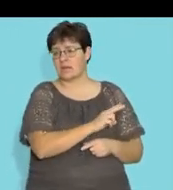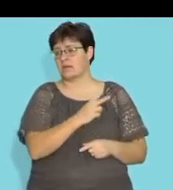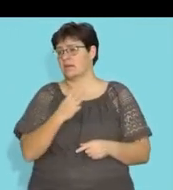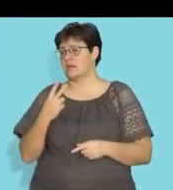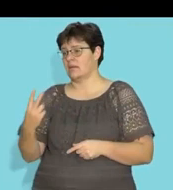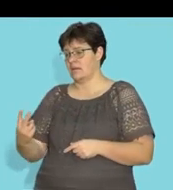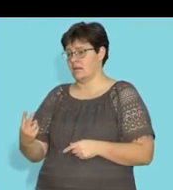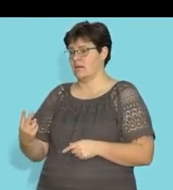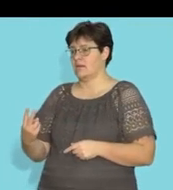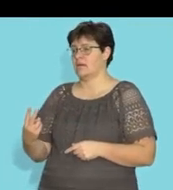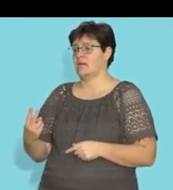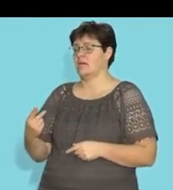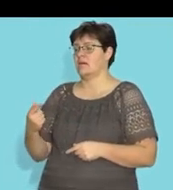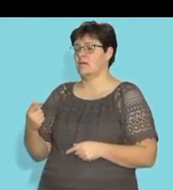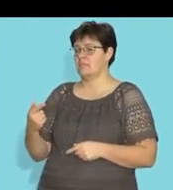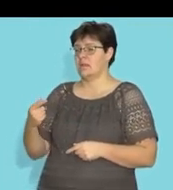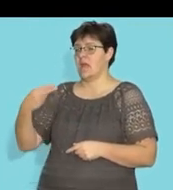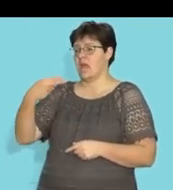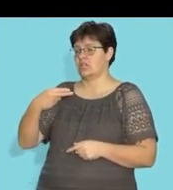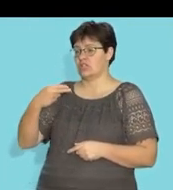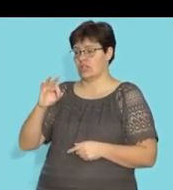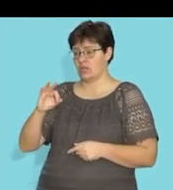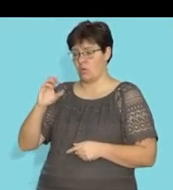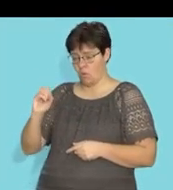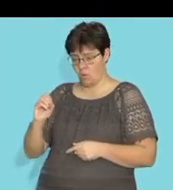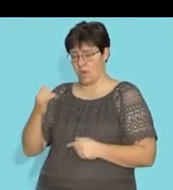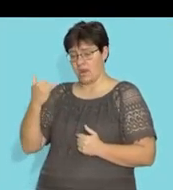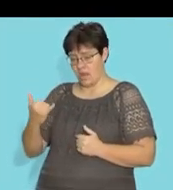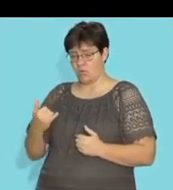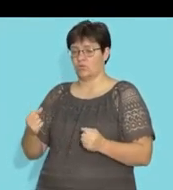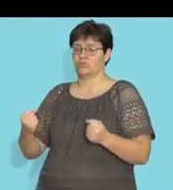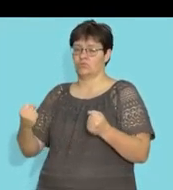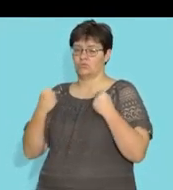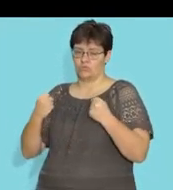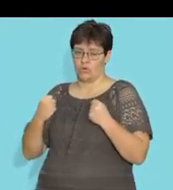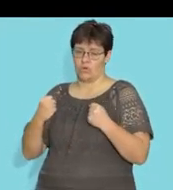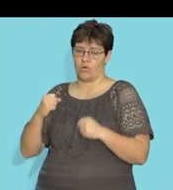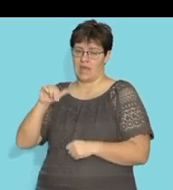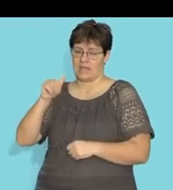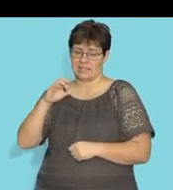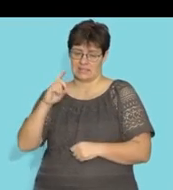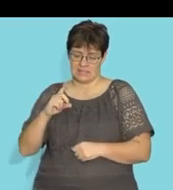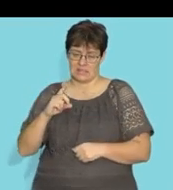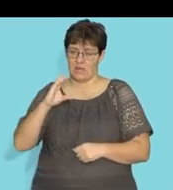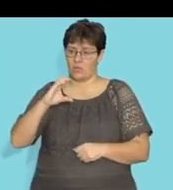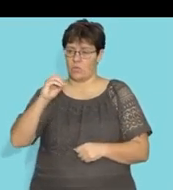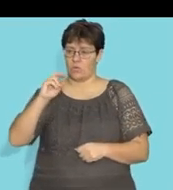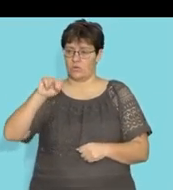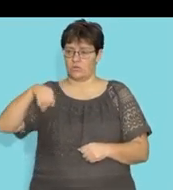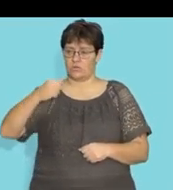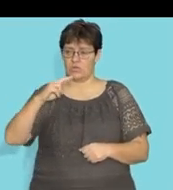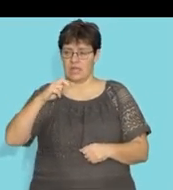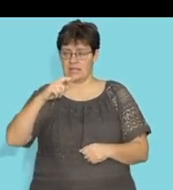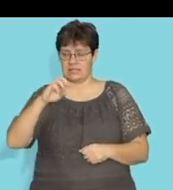form hydronium ions, and we know that hydronium ions will now be a strong